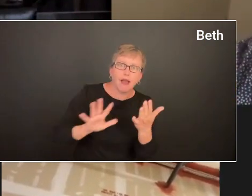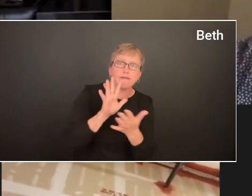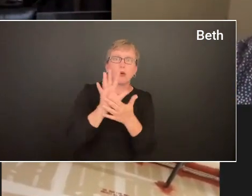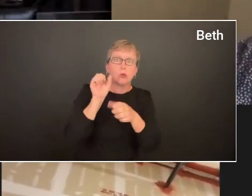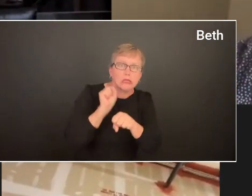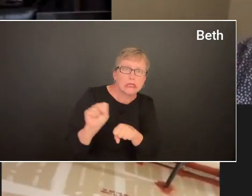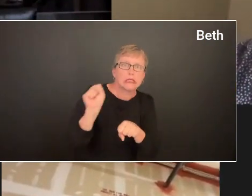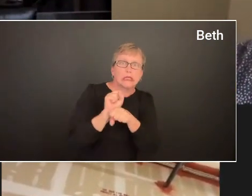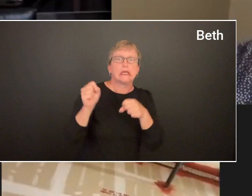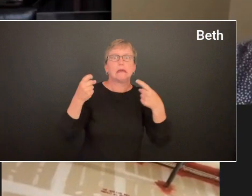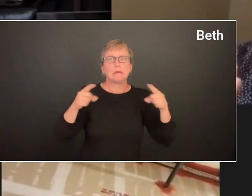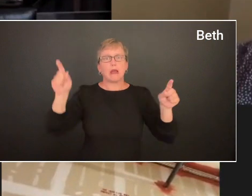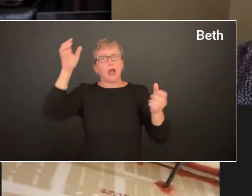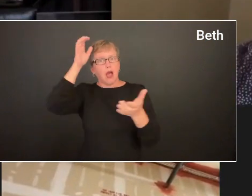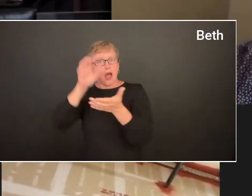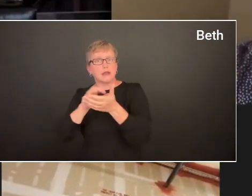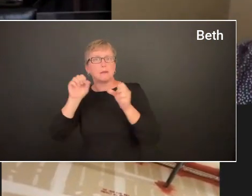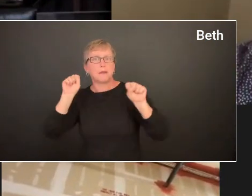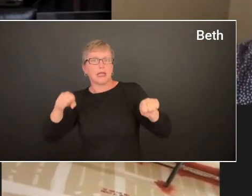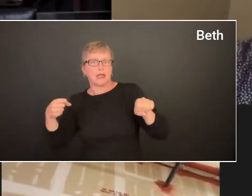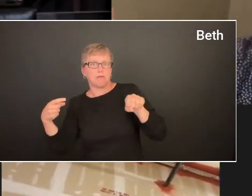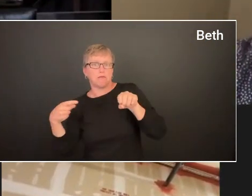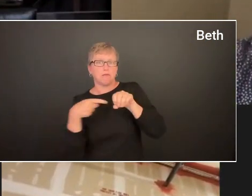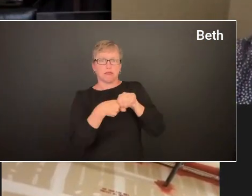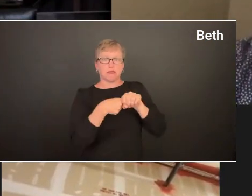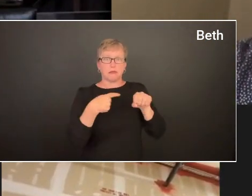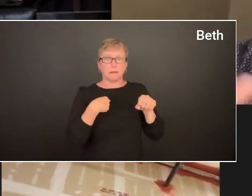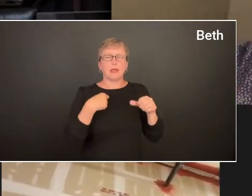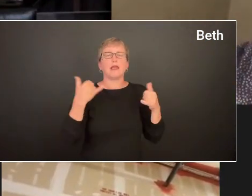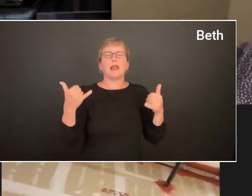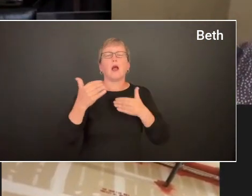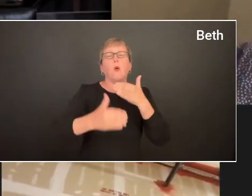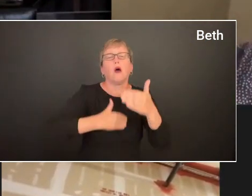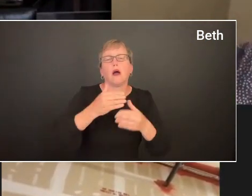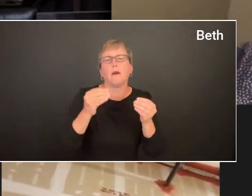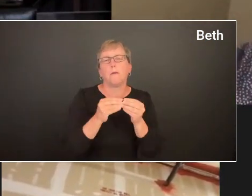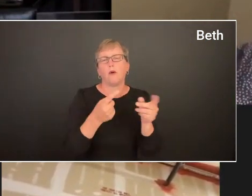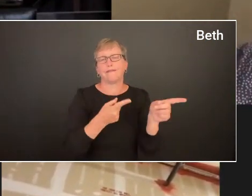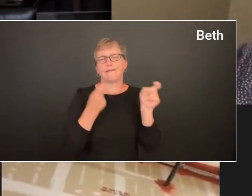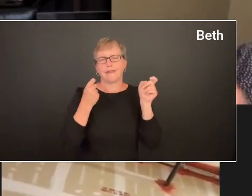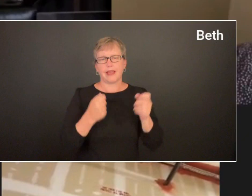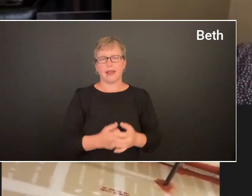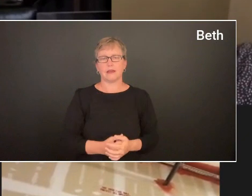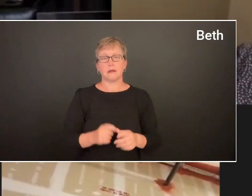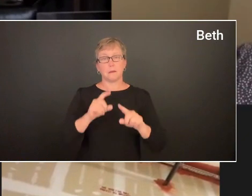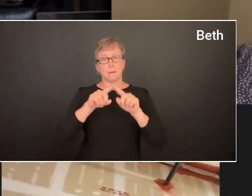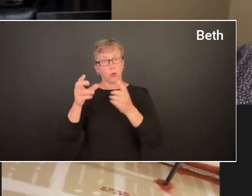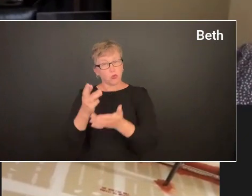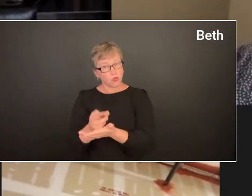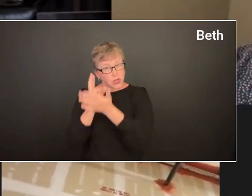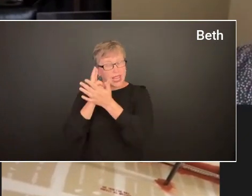to 5 hours before, I mean, he could even penetrate me. And now, you know, like we get there.